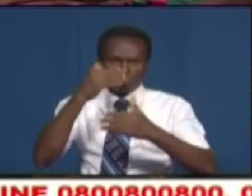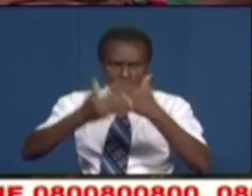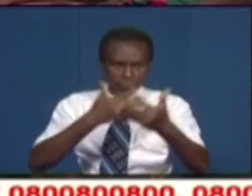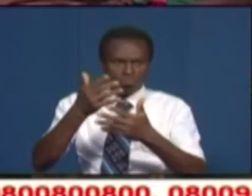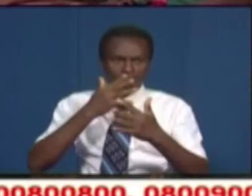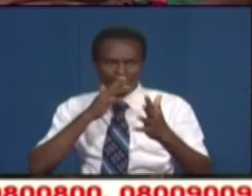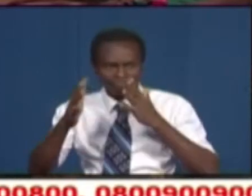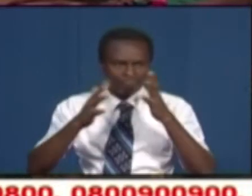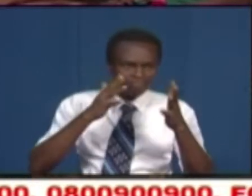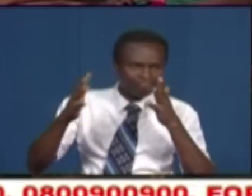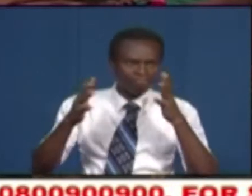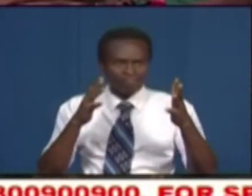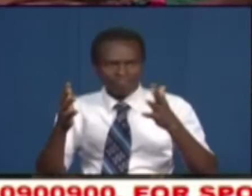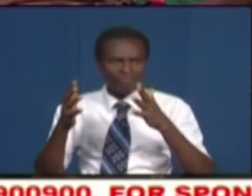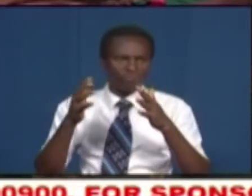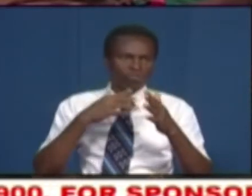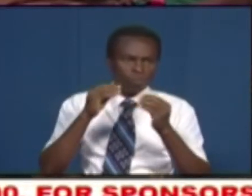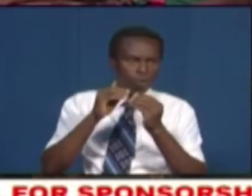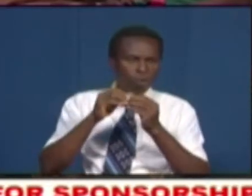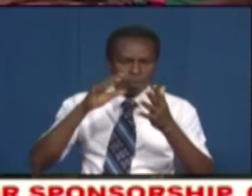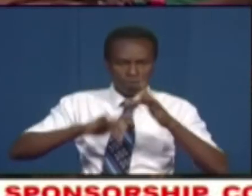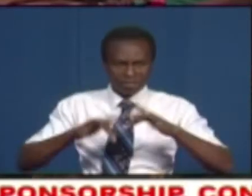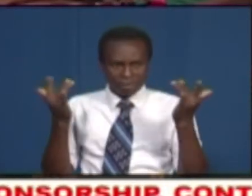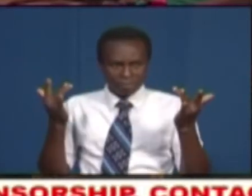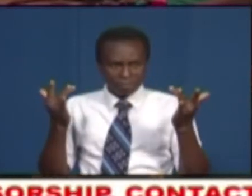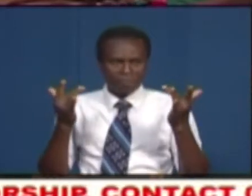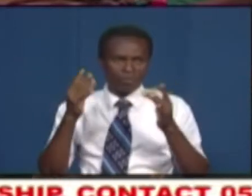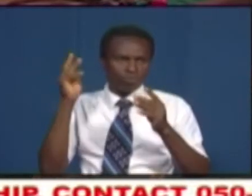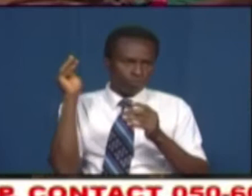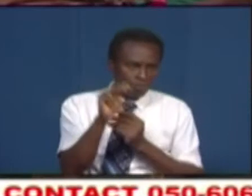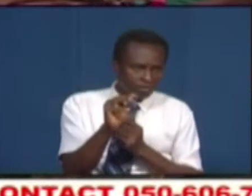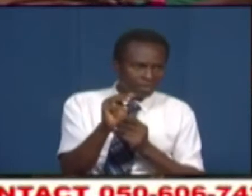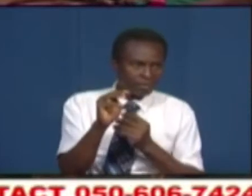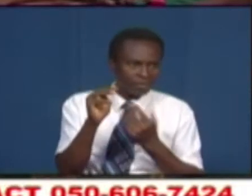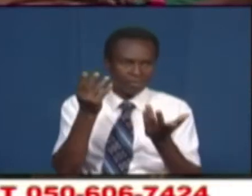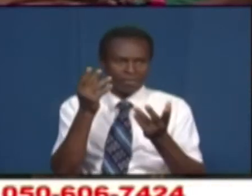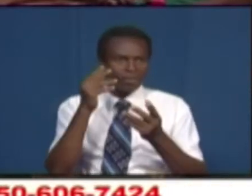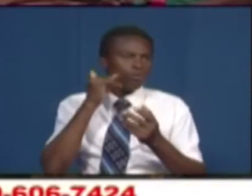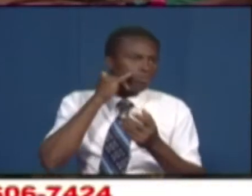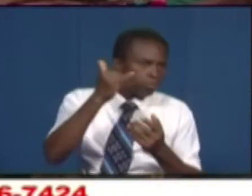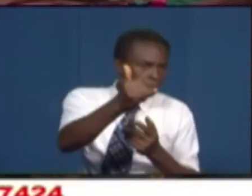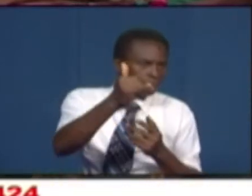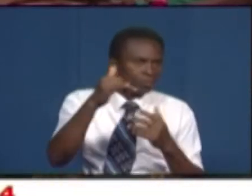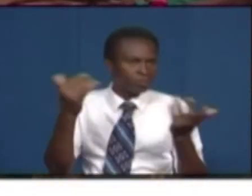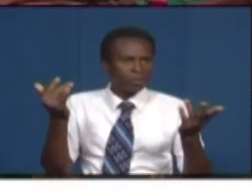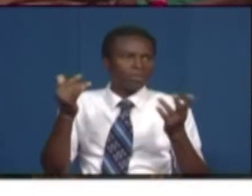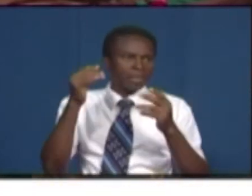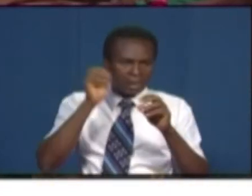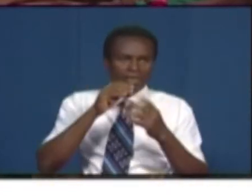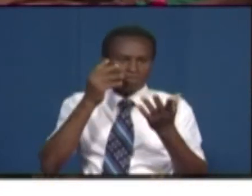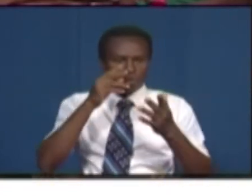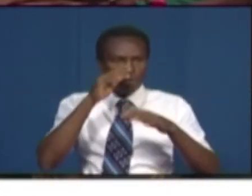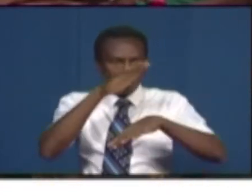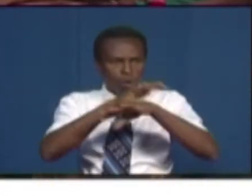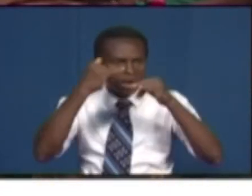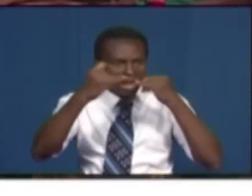WhatsApp platforms, on our Facebook platform. I can still share the WhatsApp number with you so that it is easy for you to